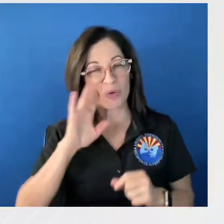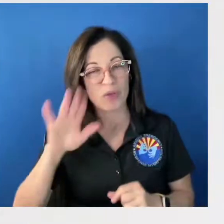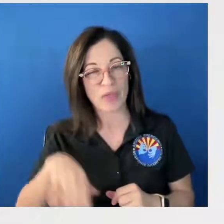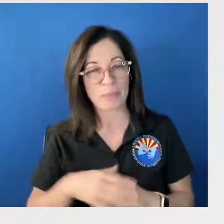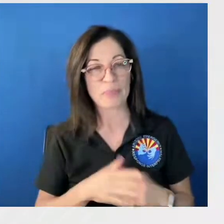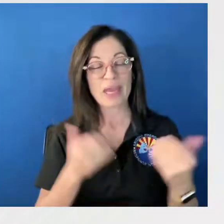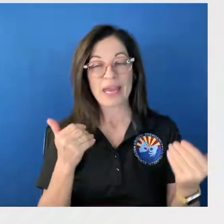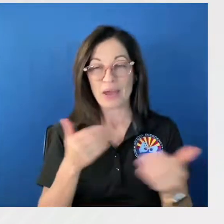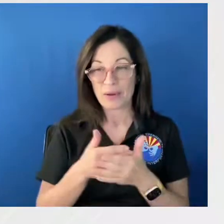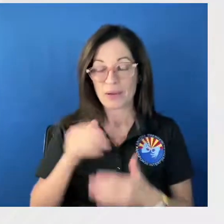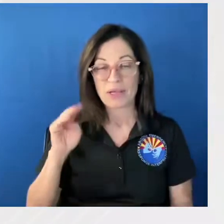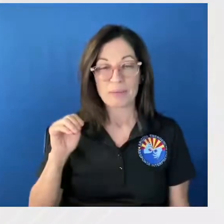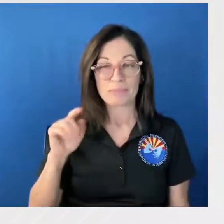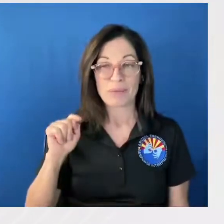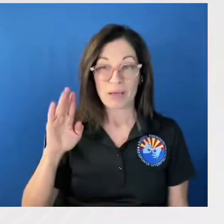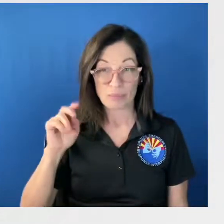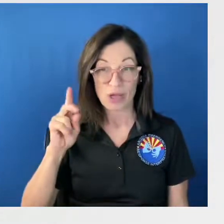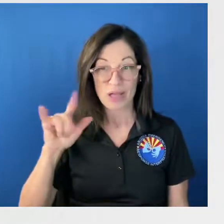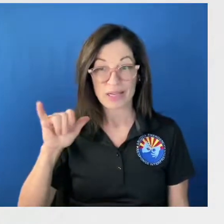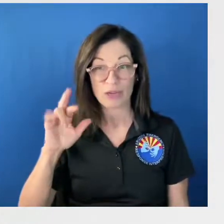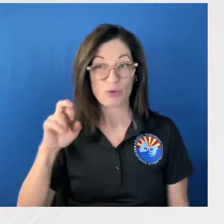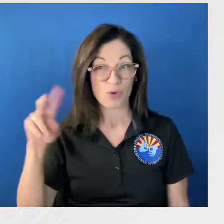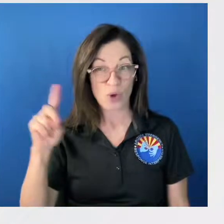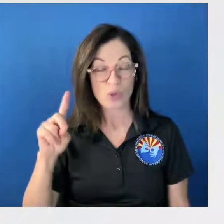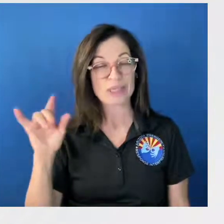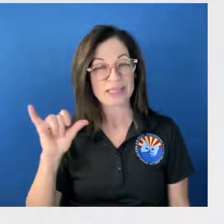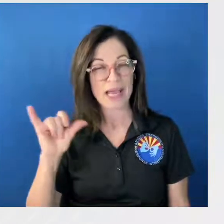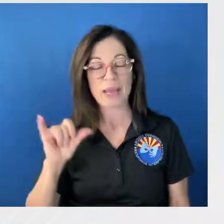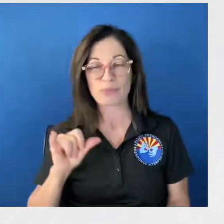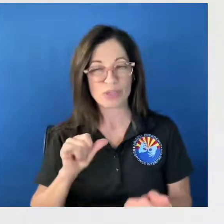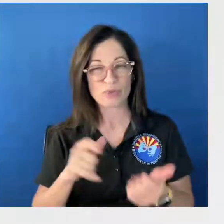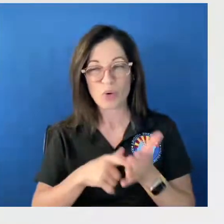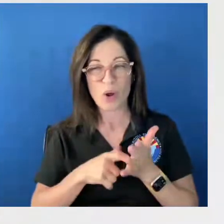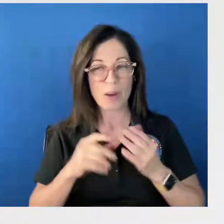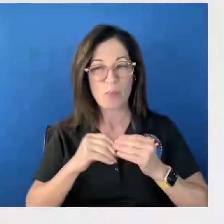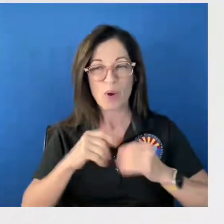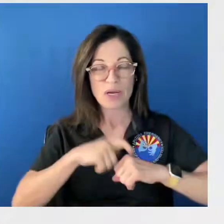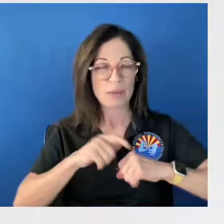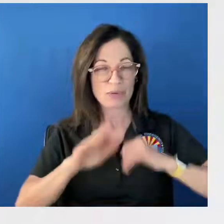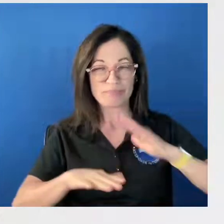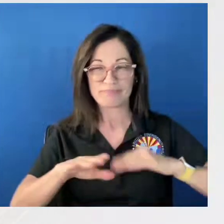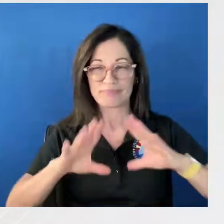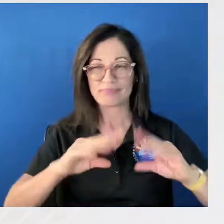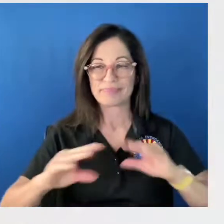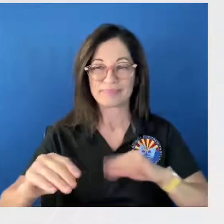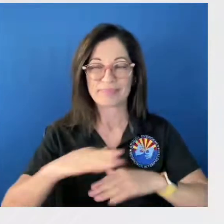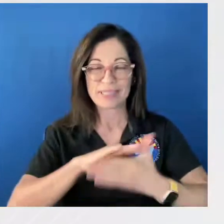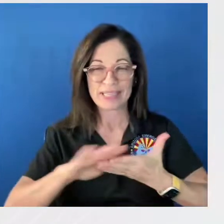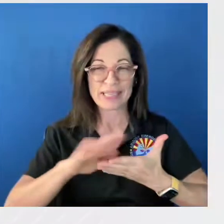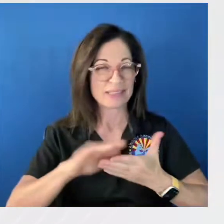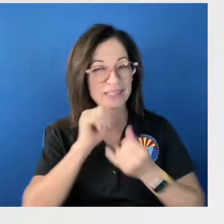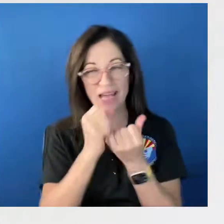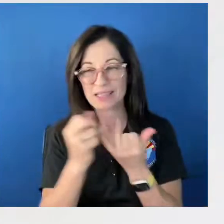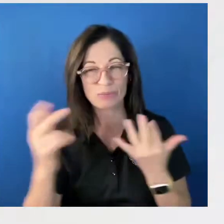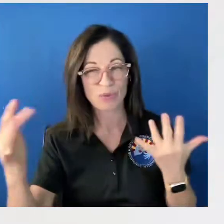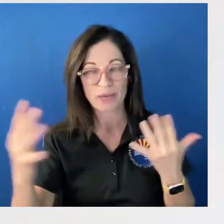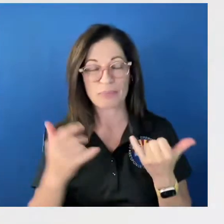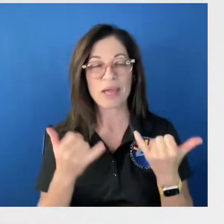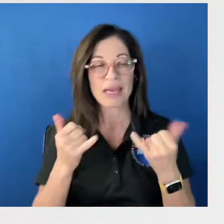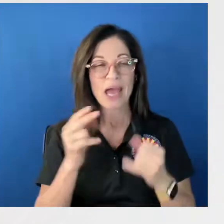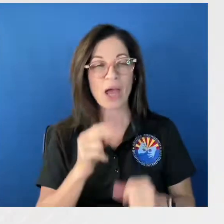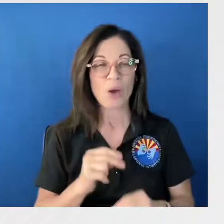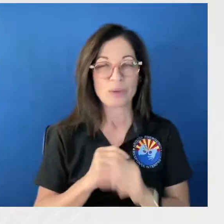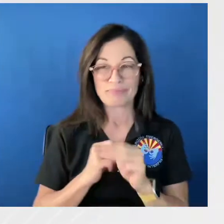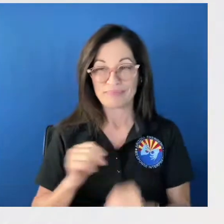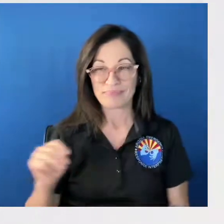challenge, but we don't expect it to move. Just more time to mop that up. Okay, as we move along the west flank of this fire and we move up towards the Sheep Mountain